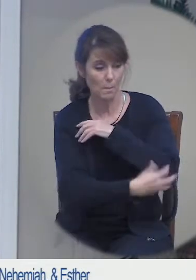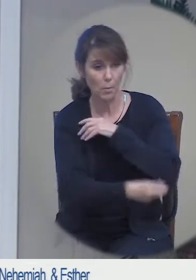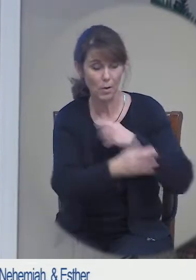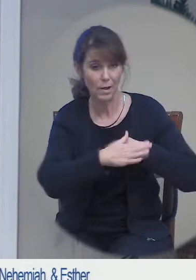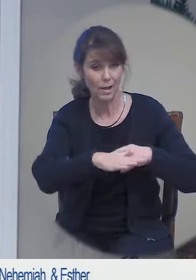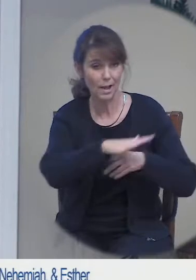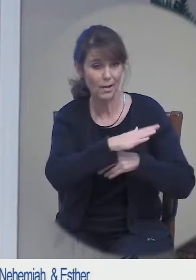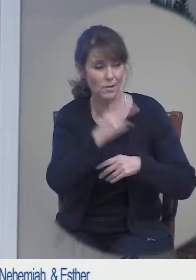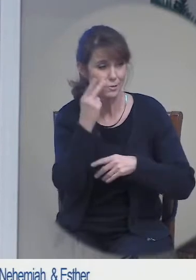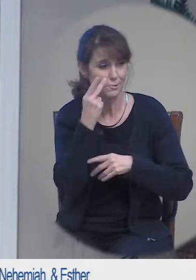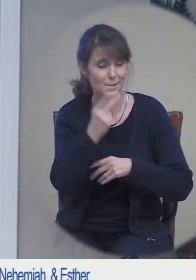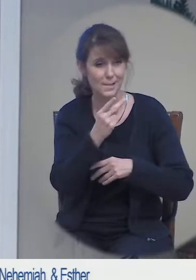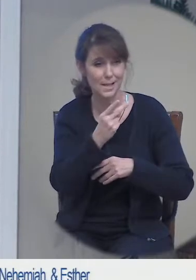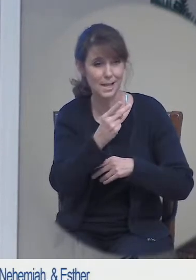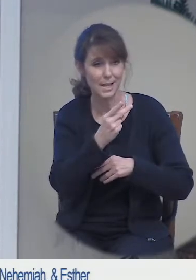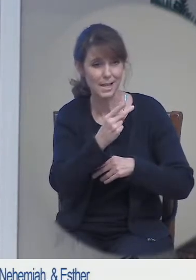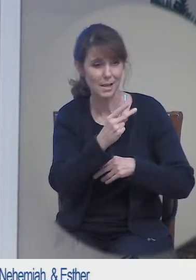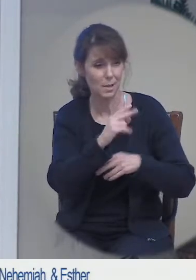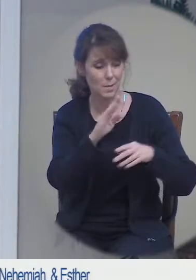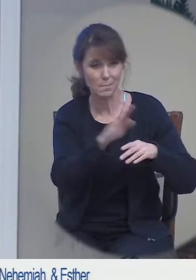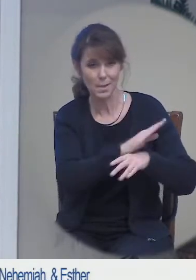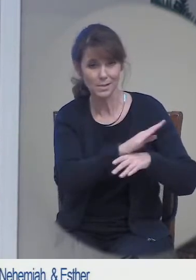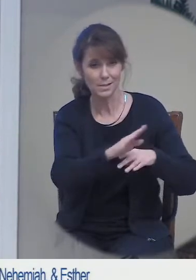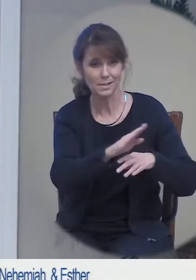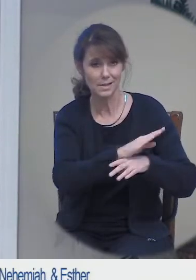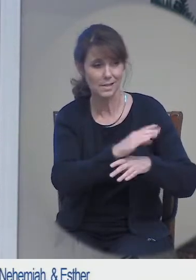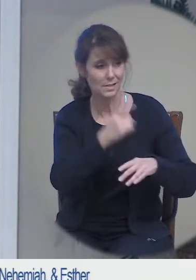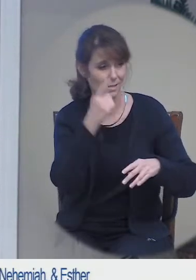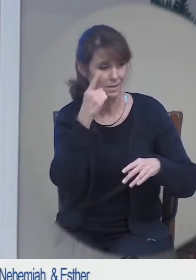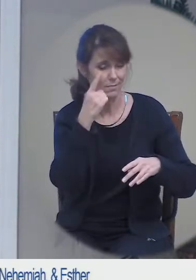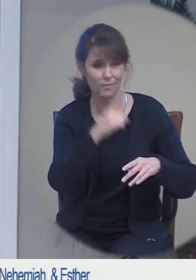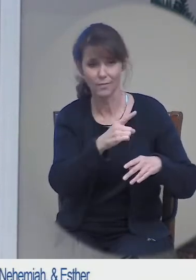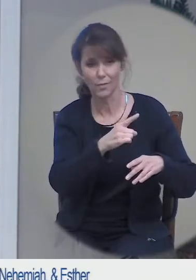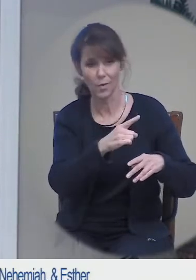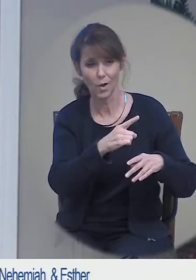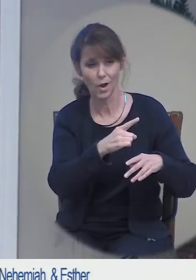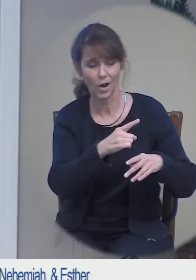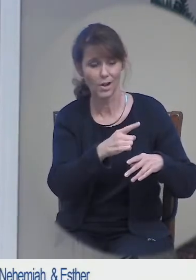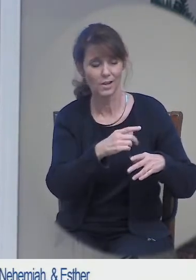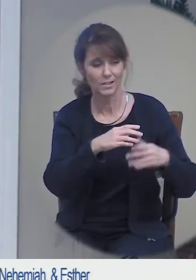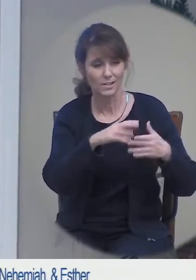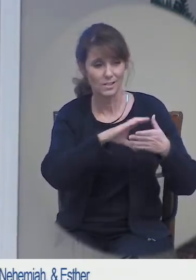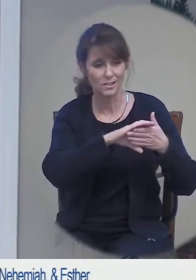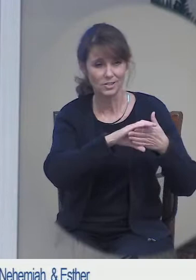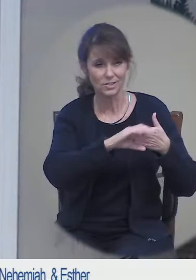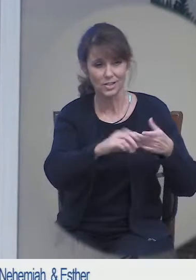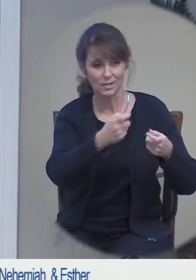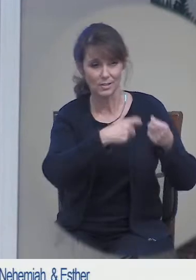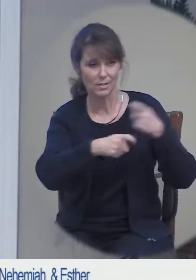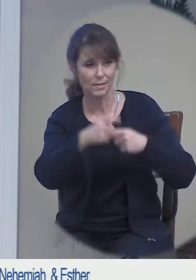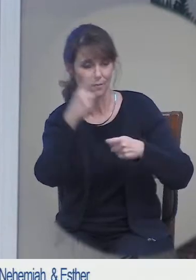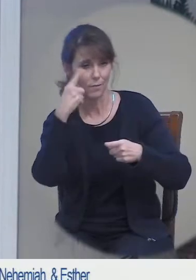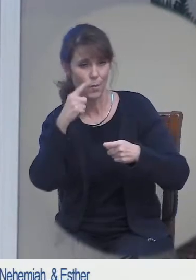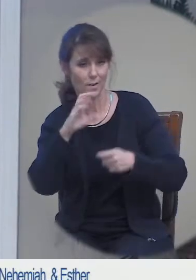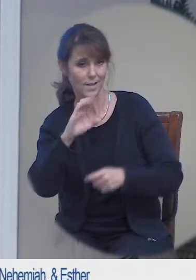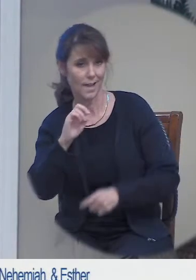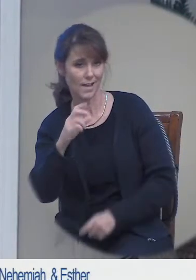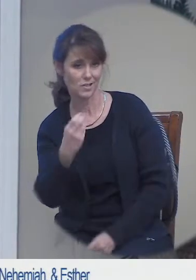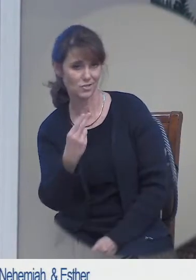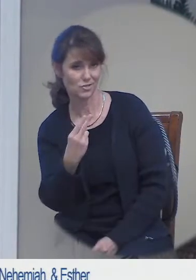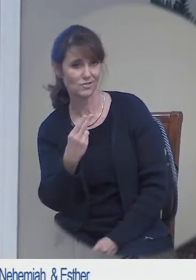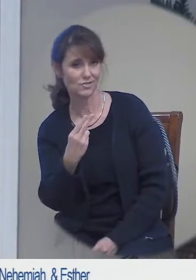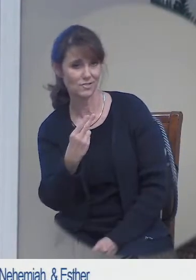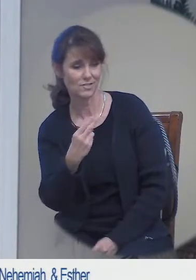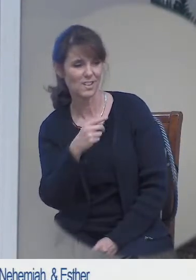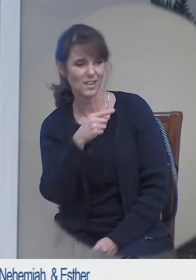we justify it in the terms of, well, they're a bad risk. Well, they might be, but more often than not, we're trying to take advantage of